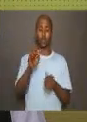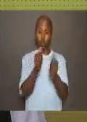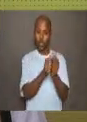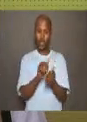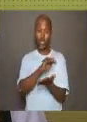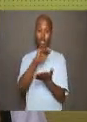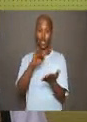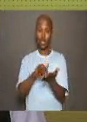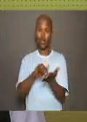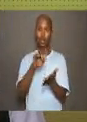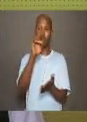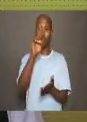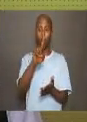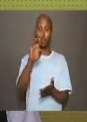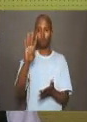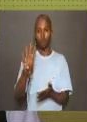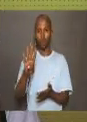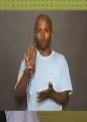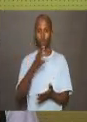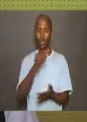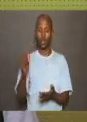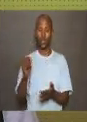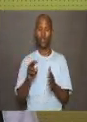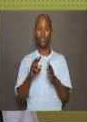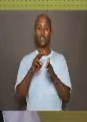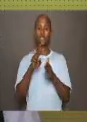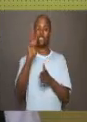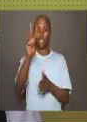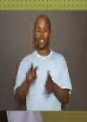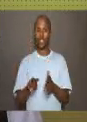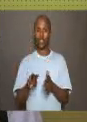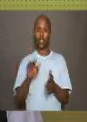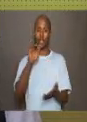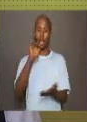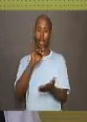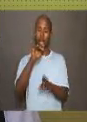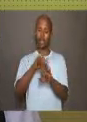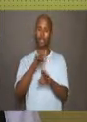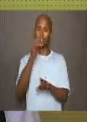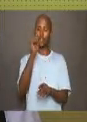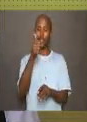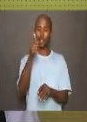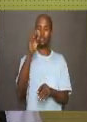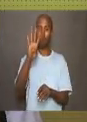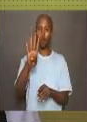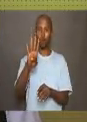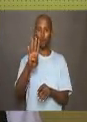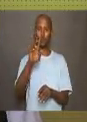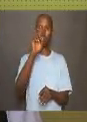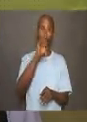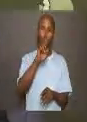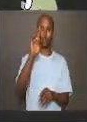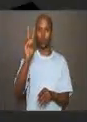center at 1, 4 and vertices at 10, 4 and 1,